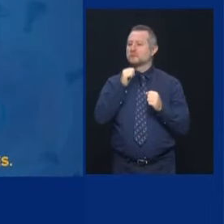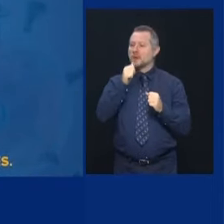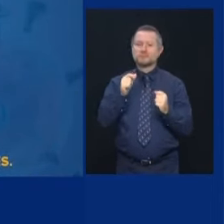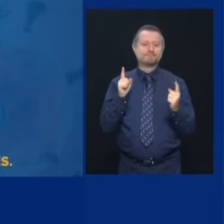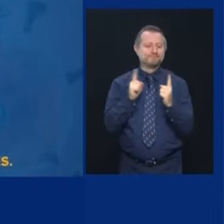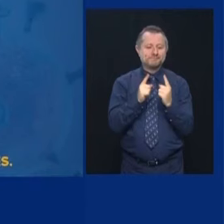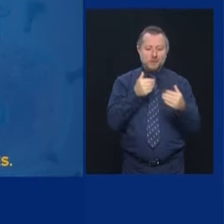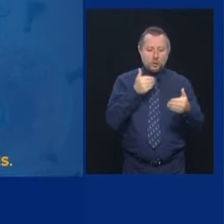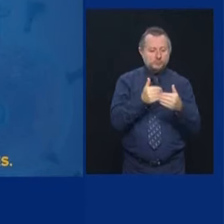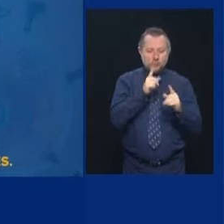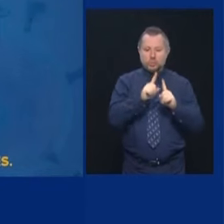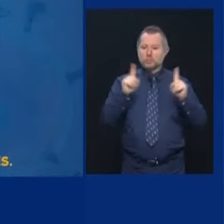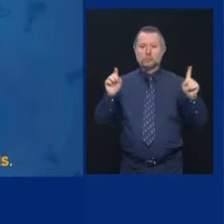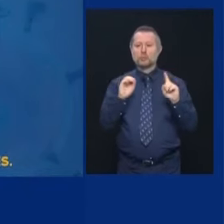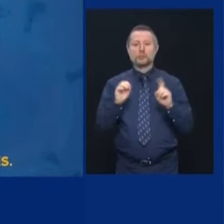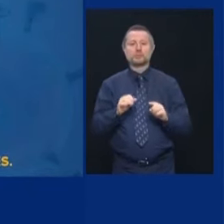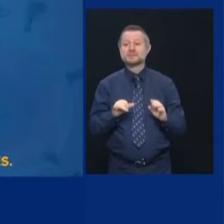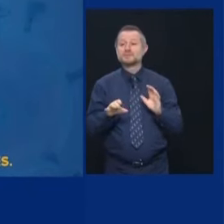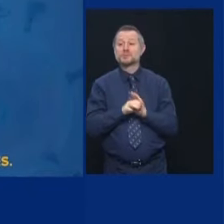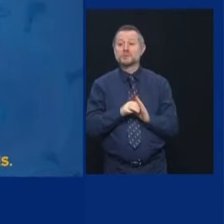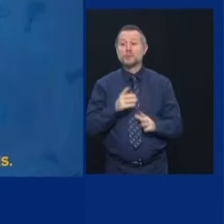When were these pictures from?